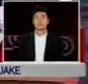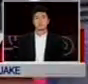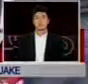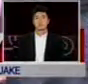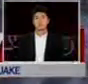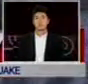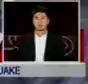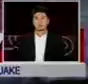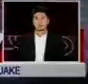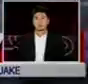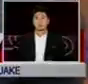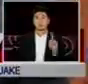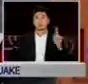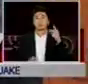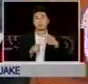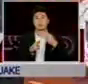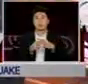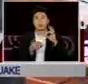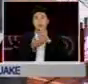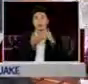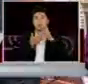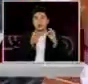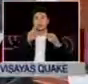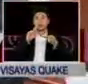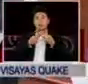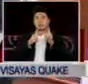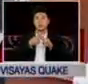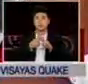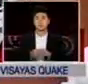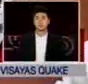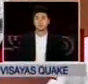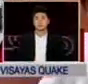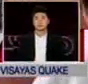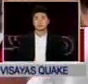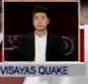Identify the account number to which that document is connected.